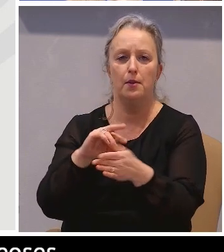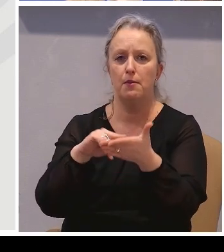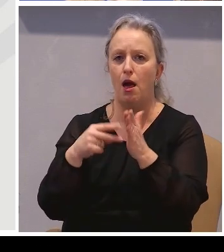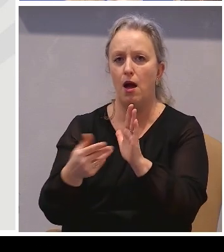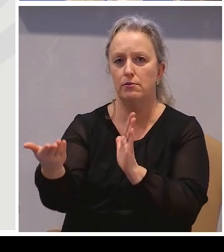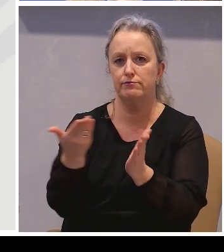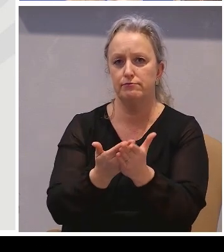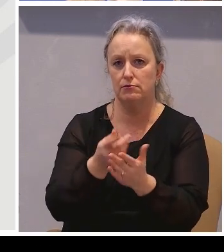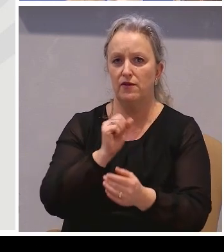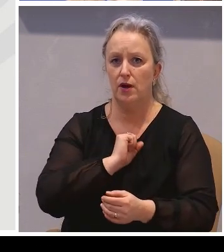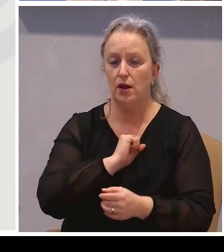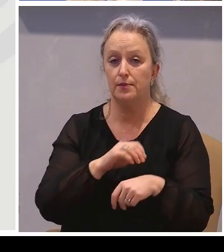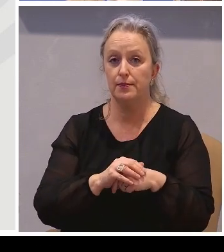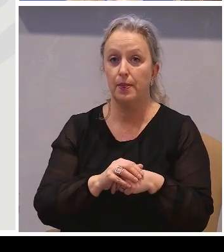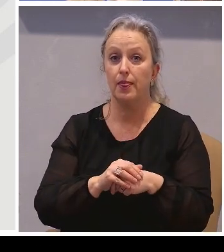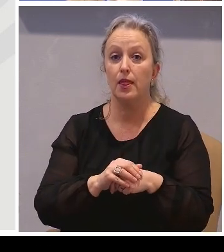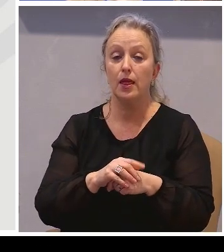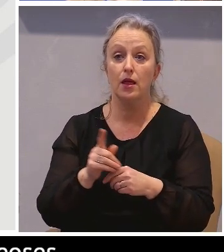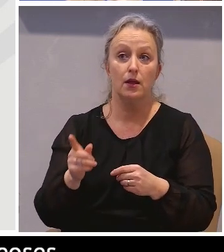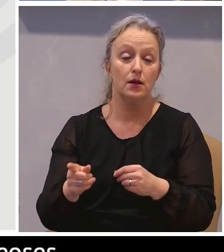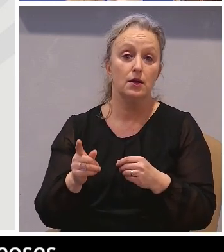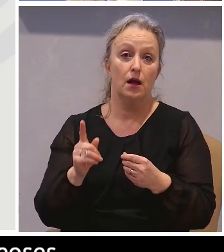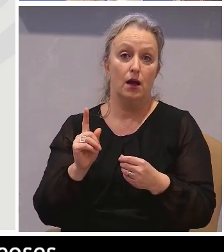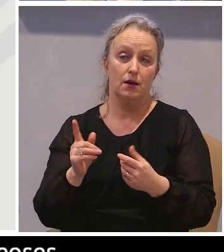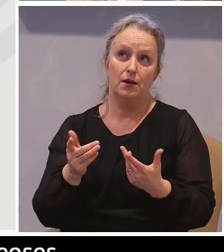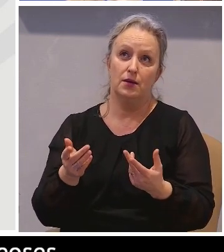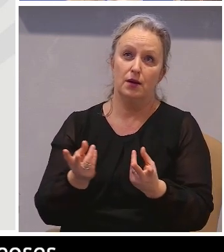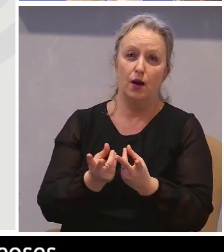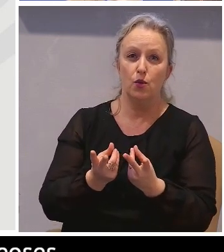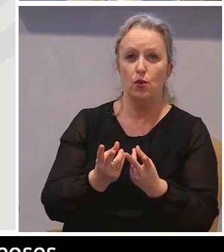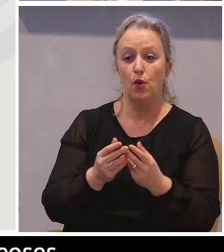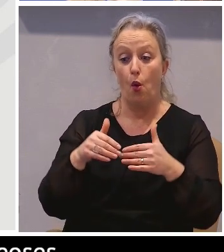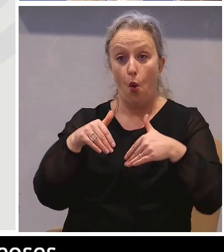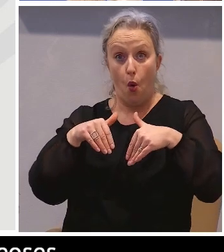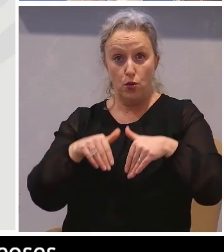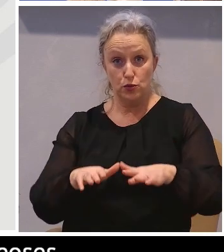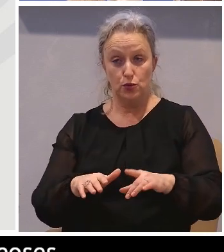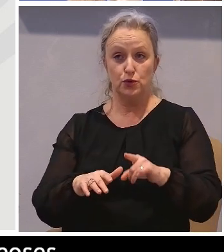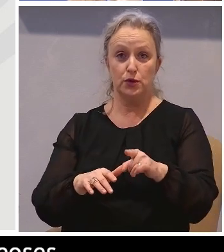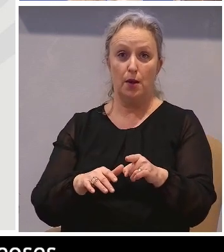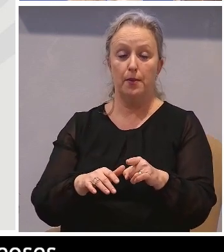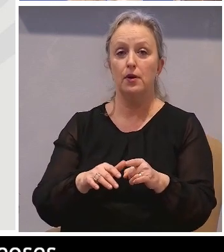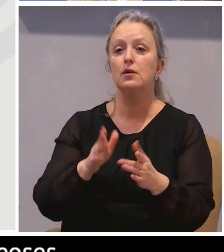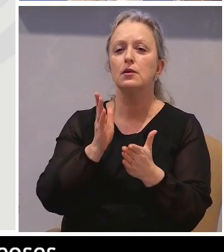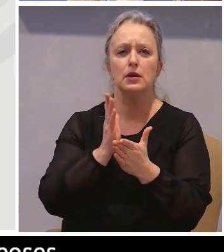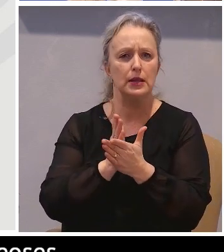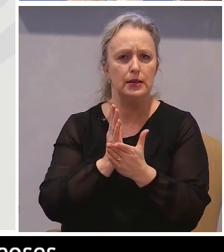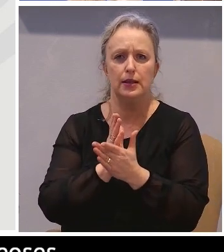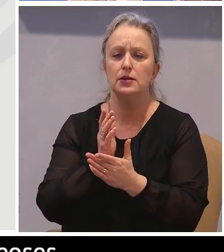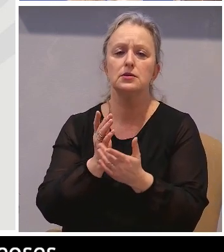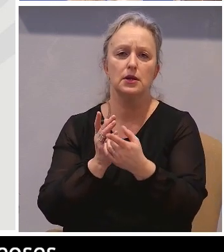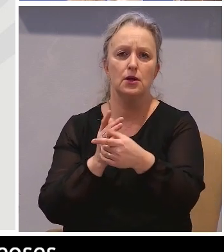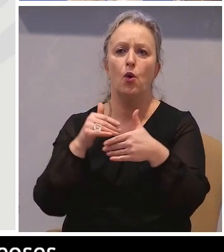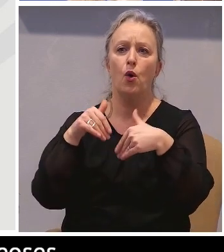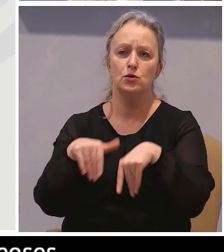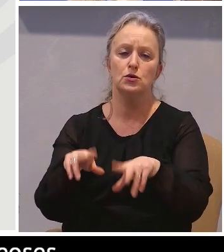submitted with all new medicines. Kas selle otsustab, et see kindlasti tuleb teha, see sama Euroopa